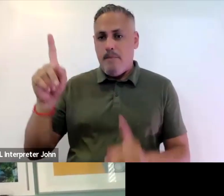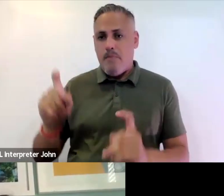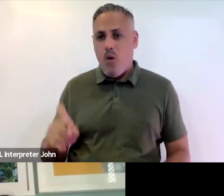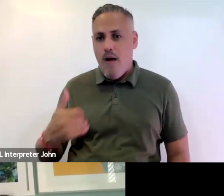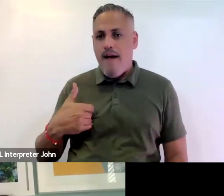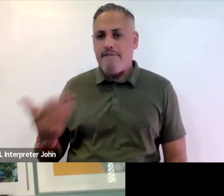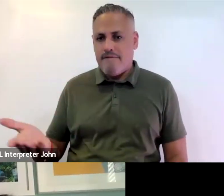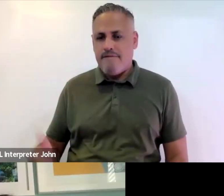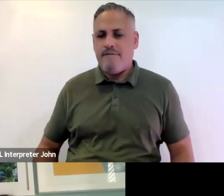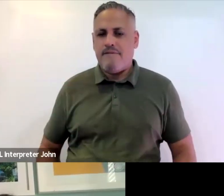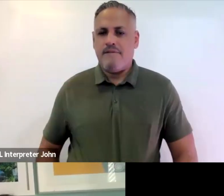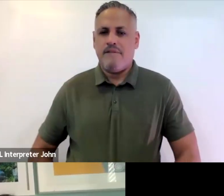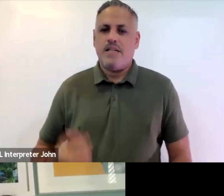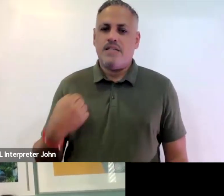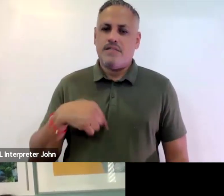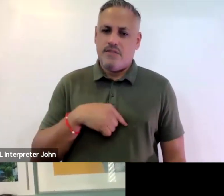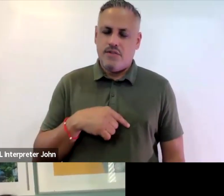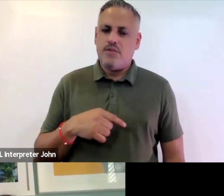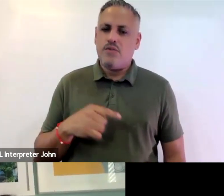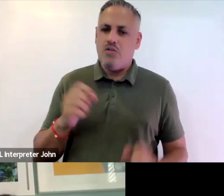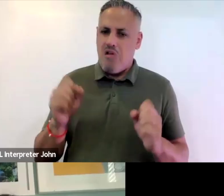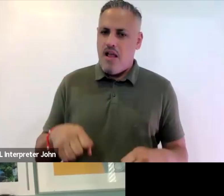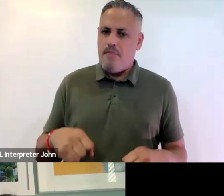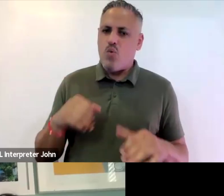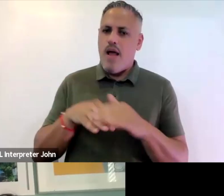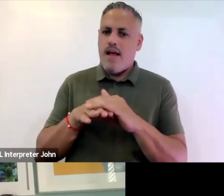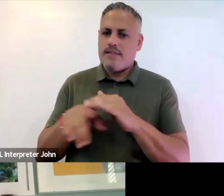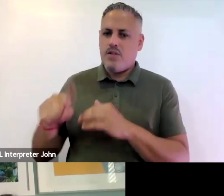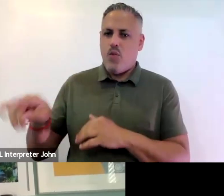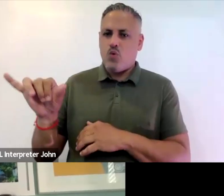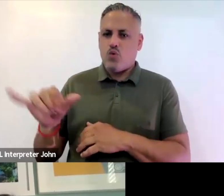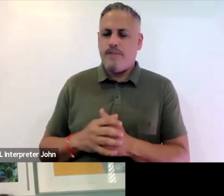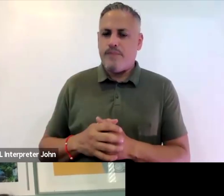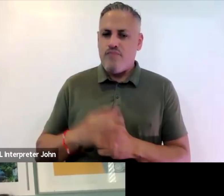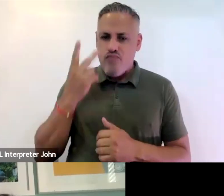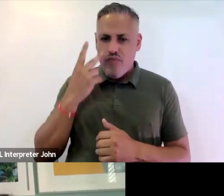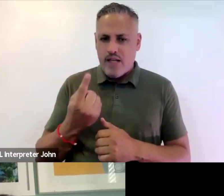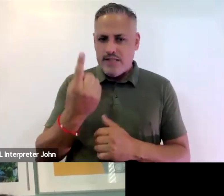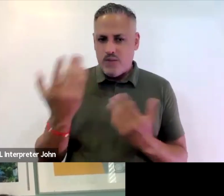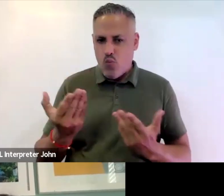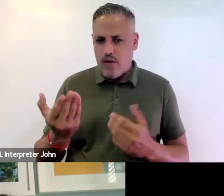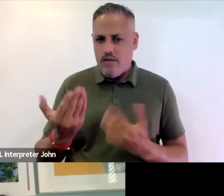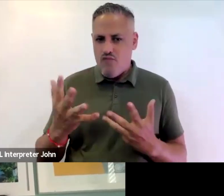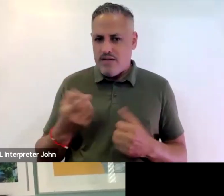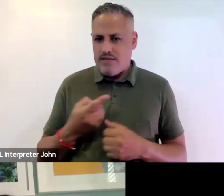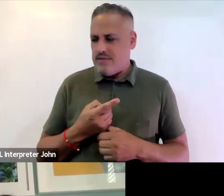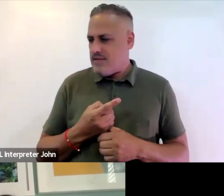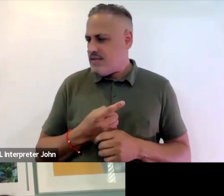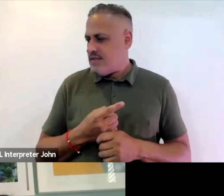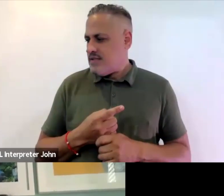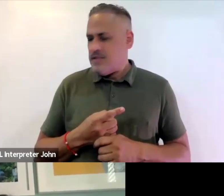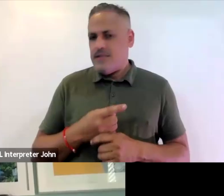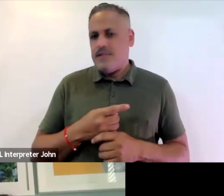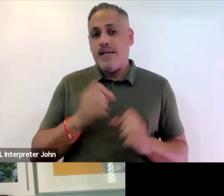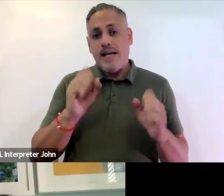so we will be able to access those as well. I see one here already.